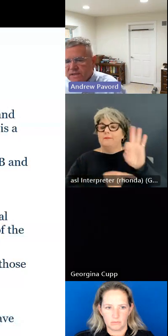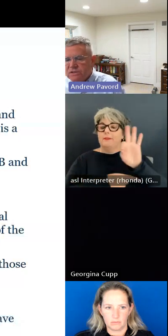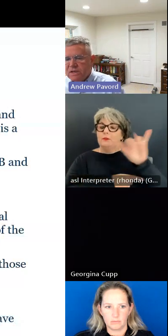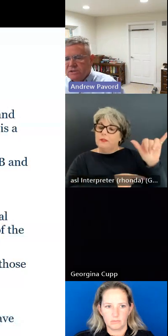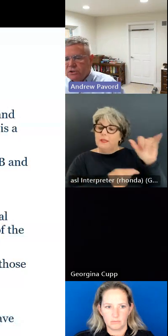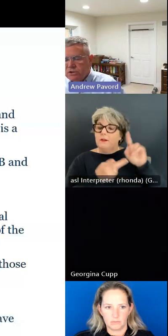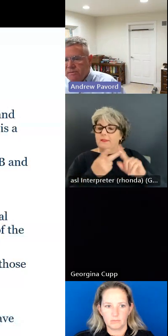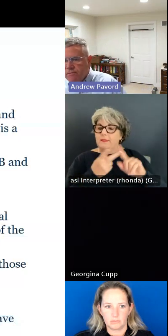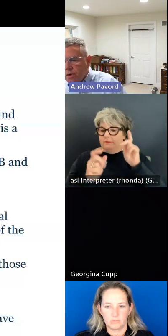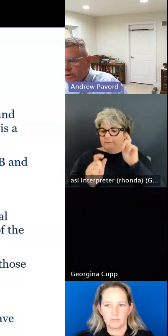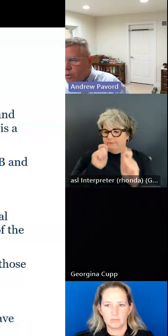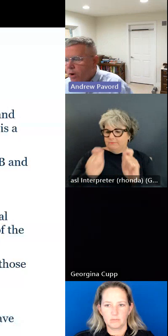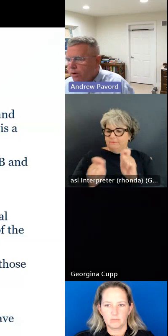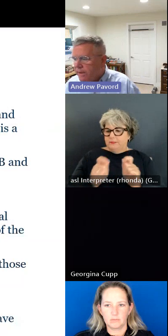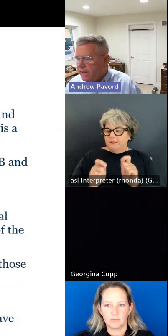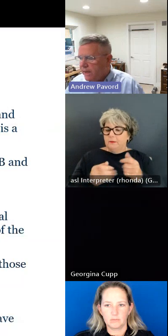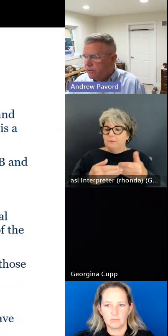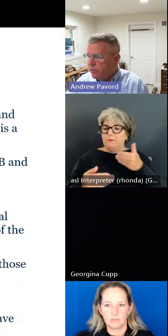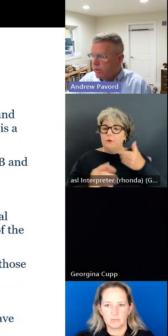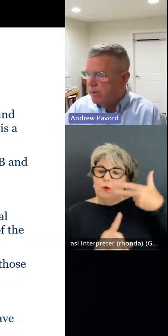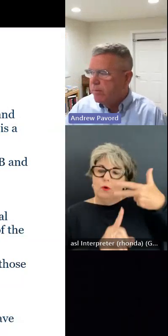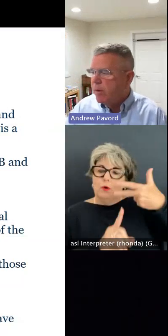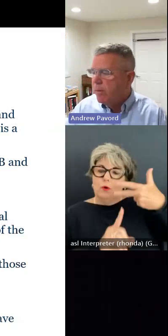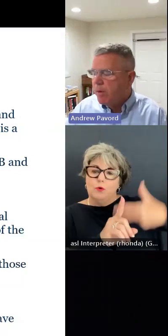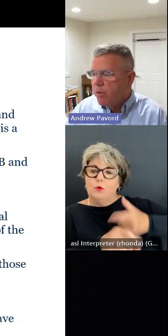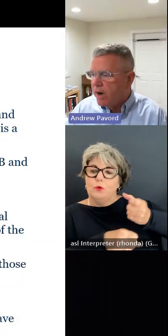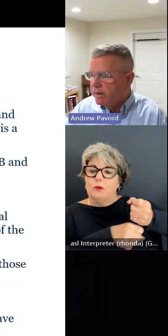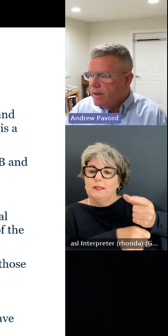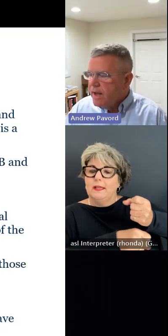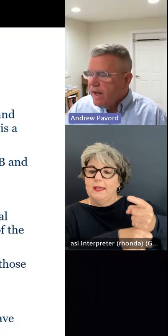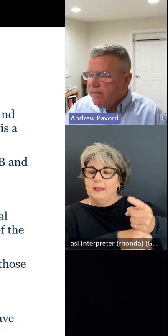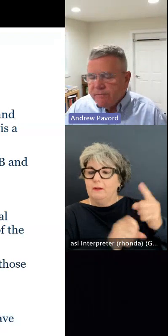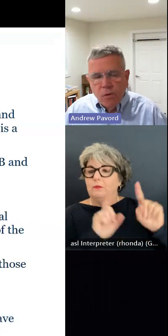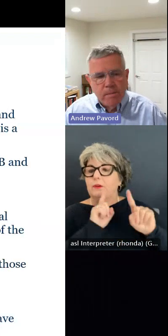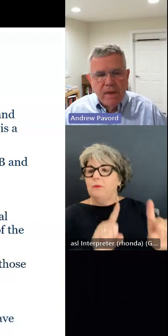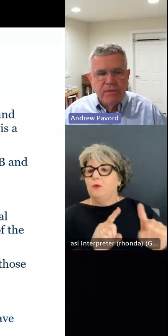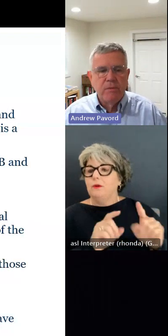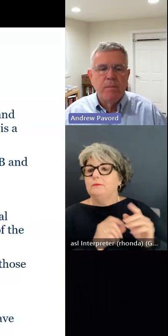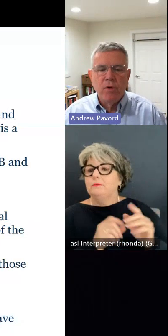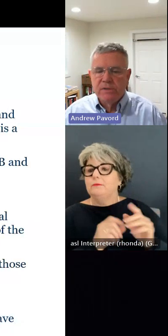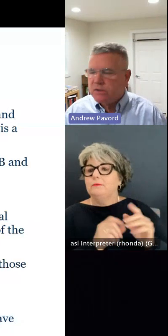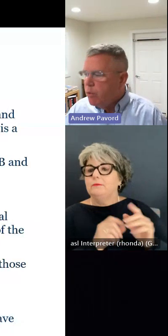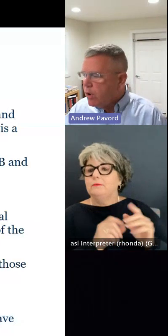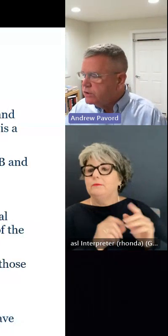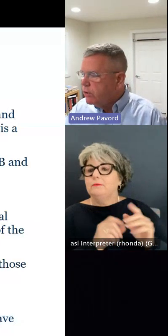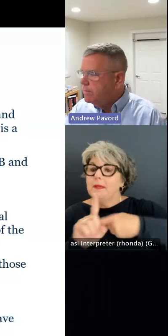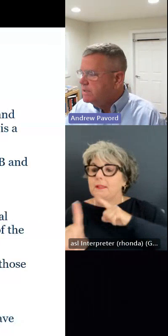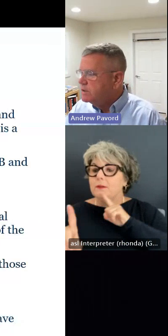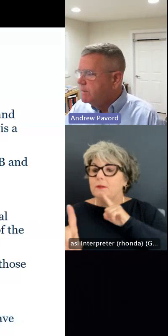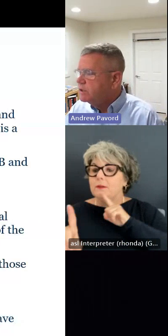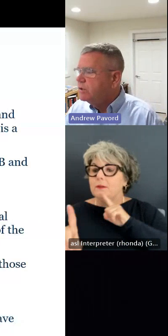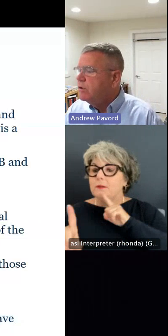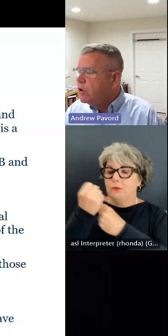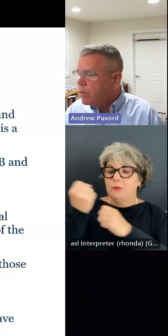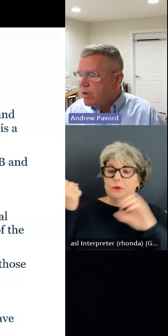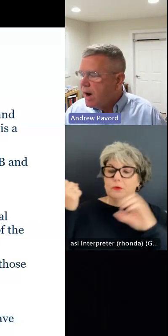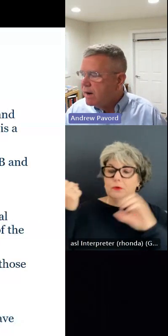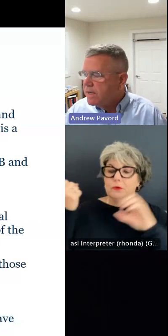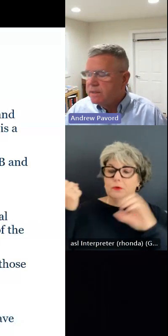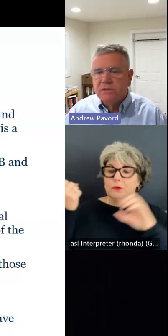they can fix the issues before the quarterly and annual report. And therefore, monthly reporting supports OMB's